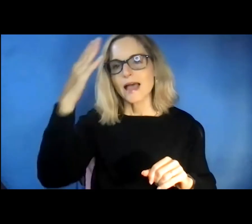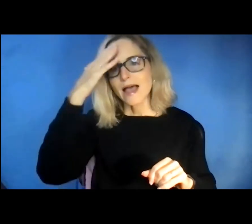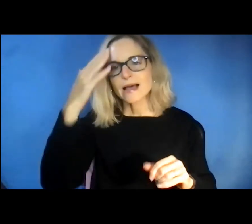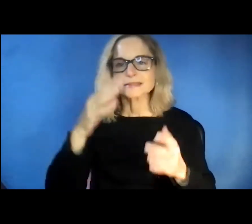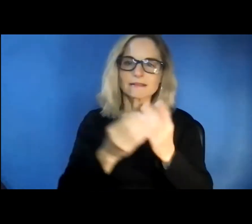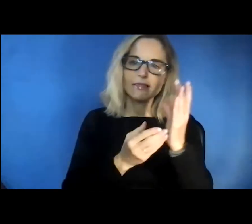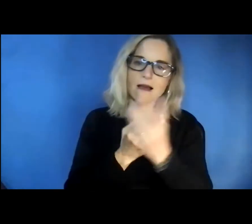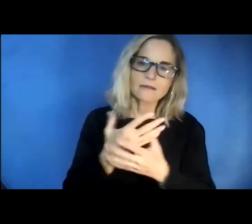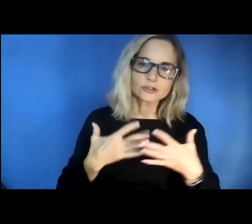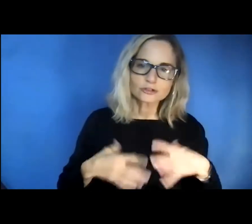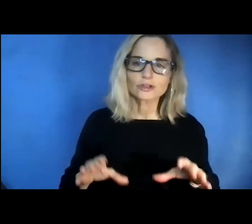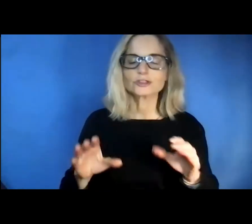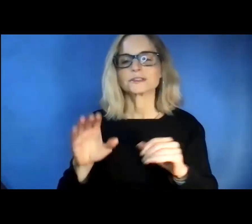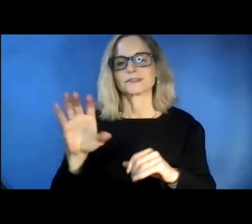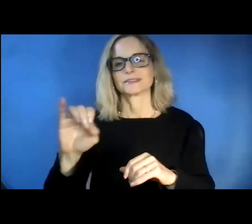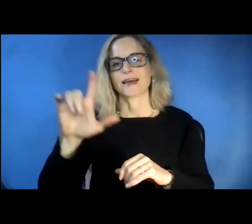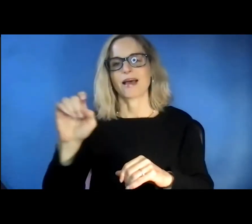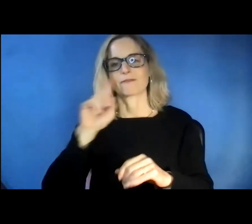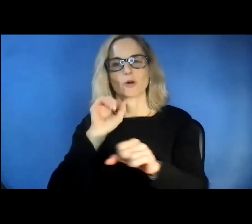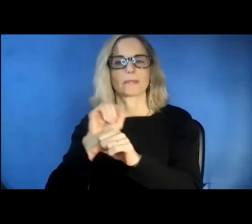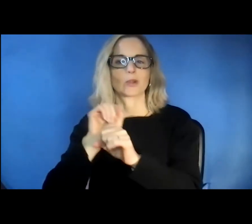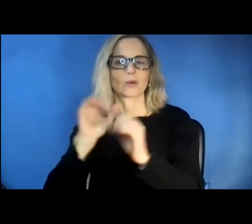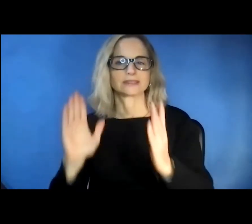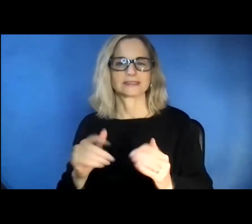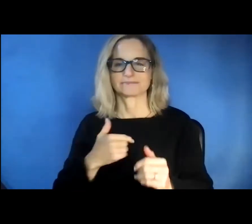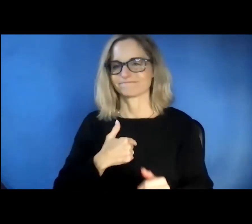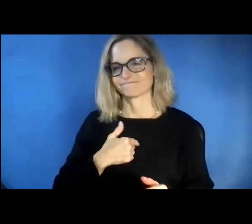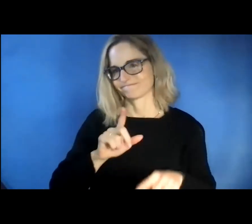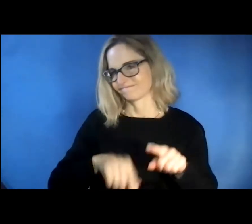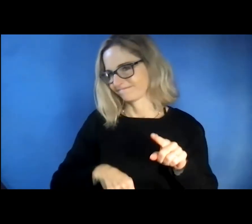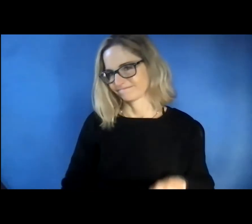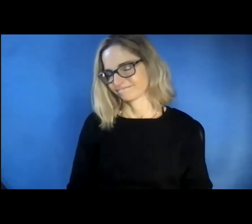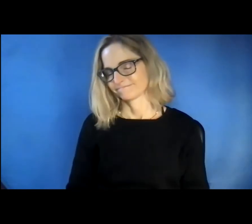I don't think that I'm eligible for an employee discount though.